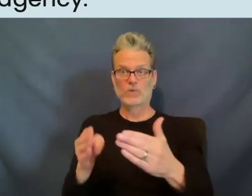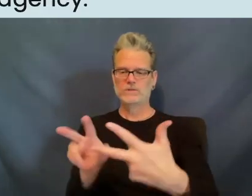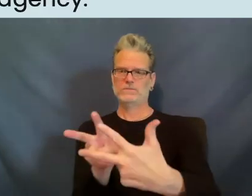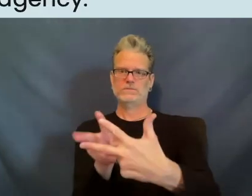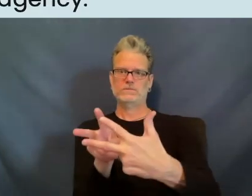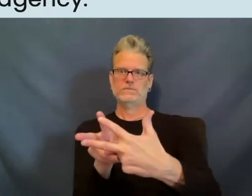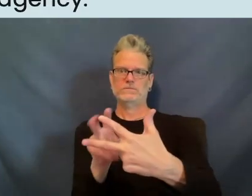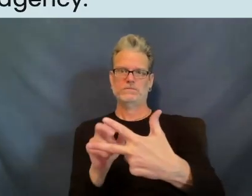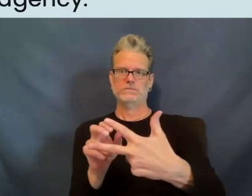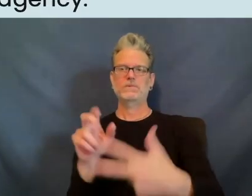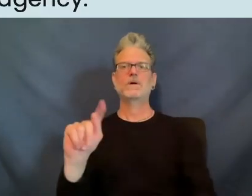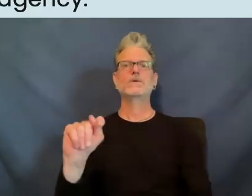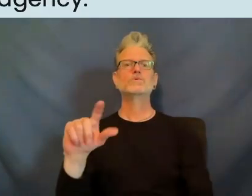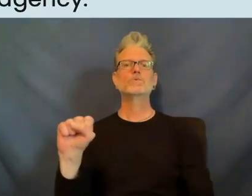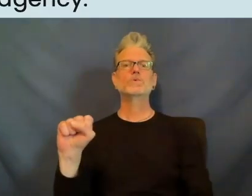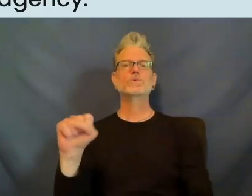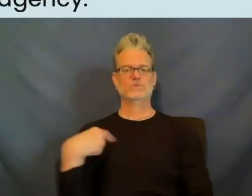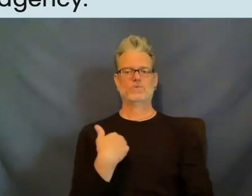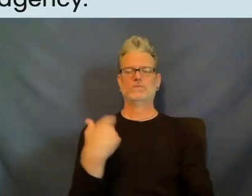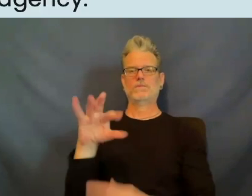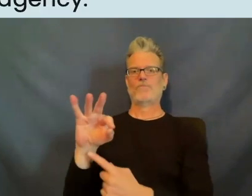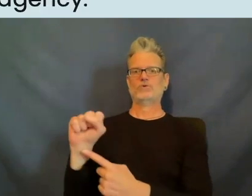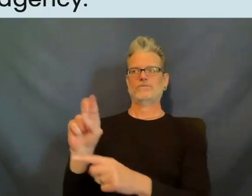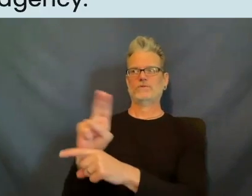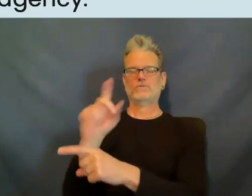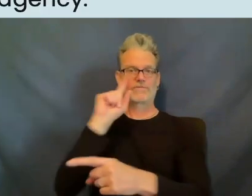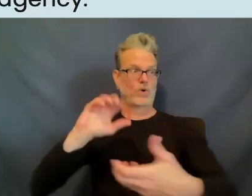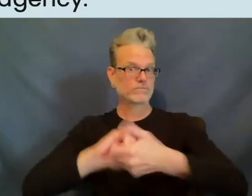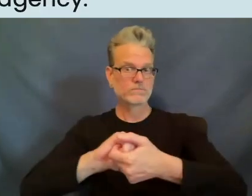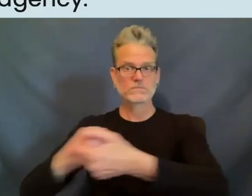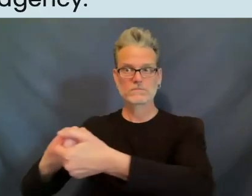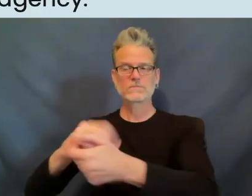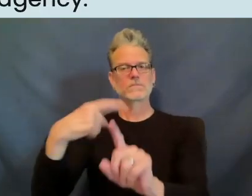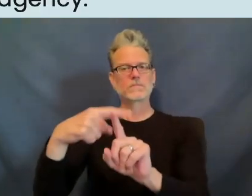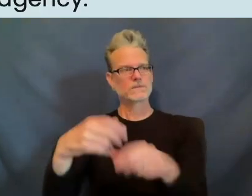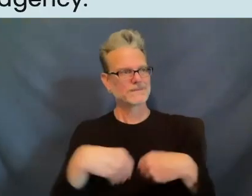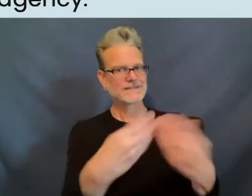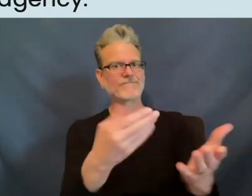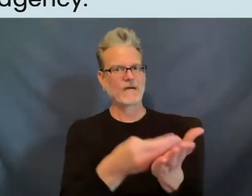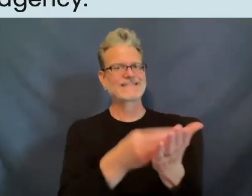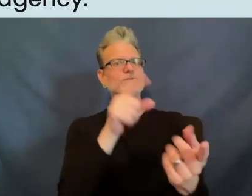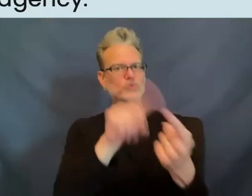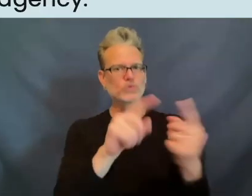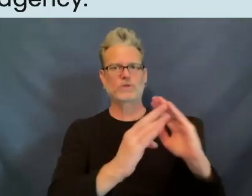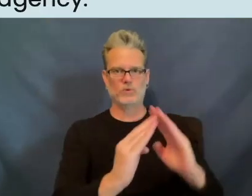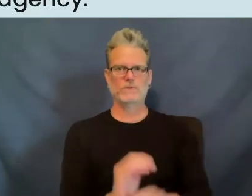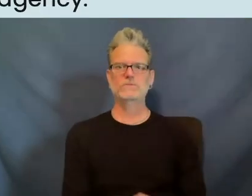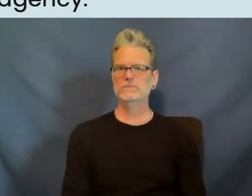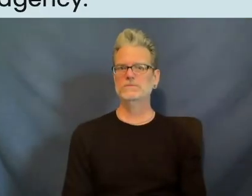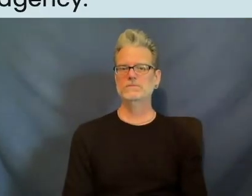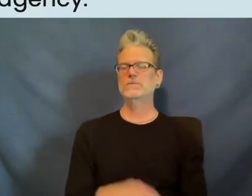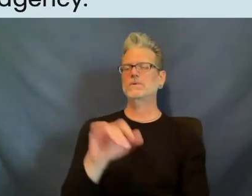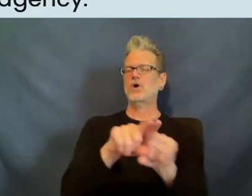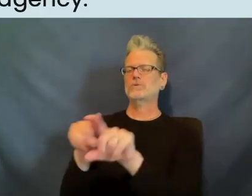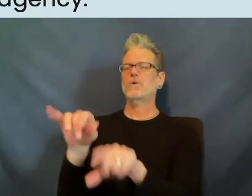key tools the Forest Service uses to develop partnership and deliver funding to communities. This is also the arena where the